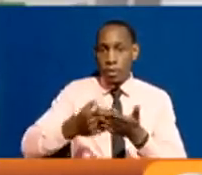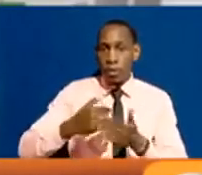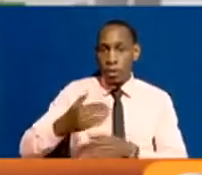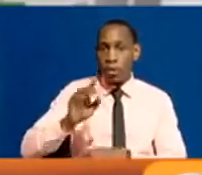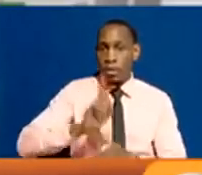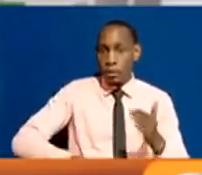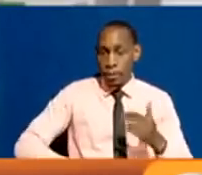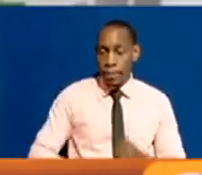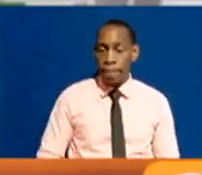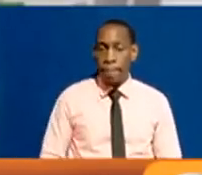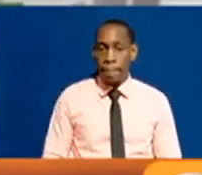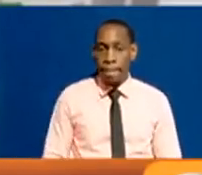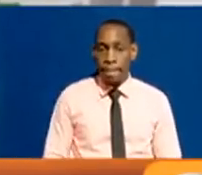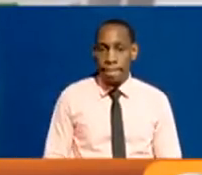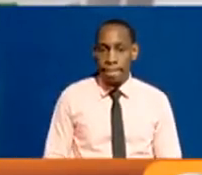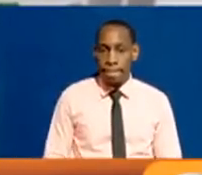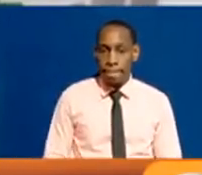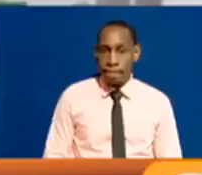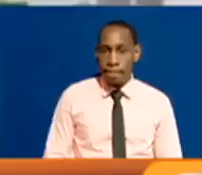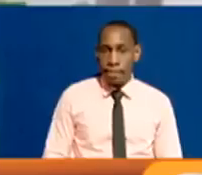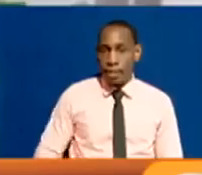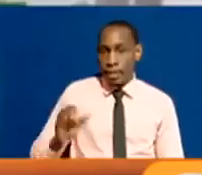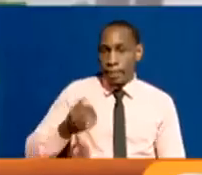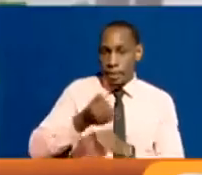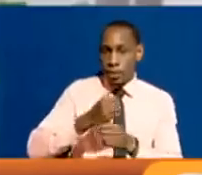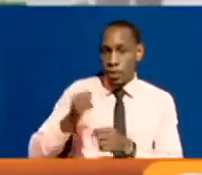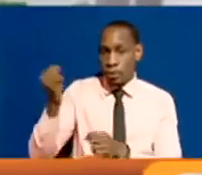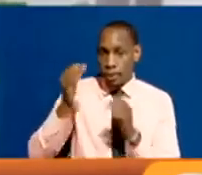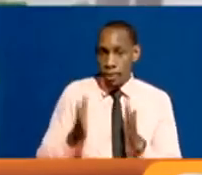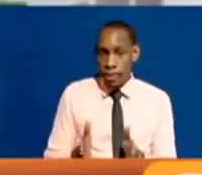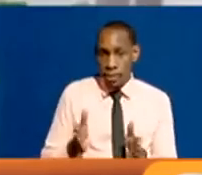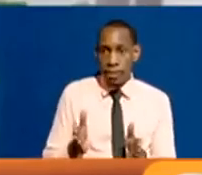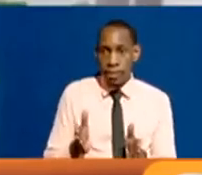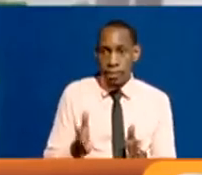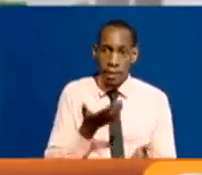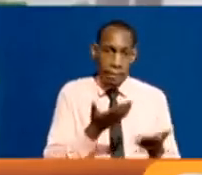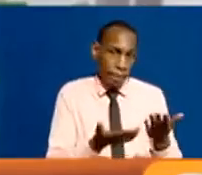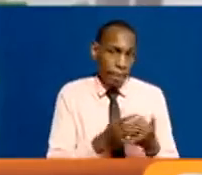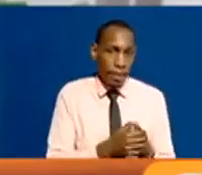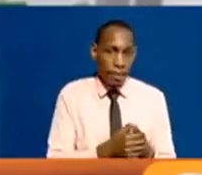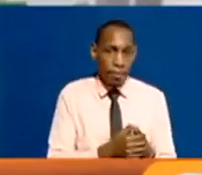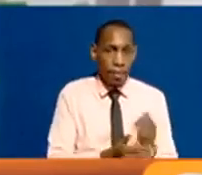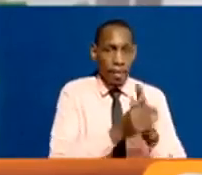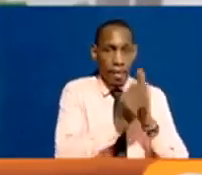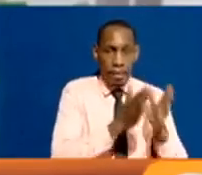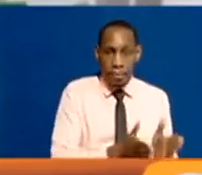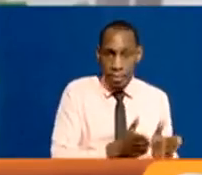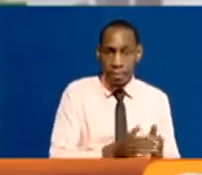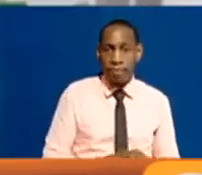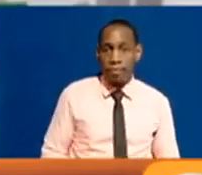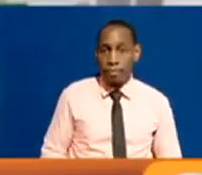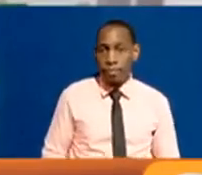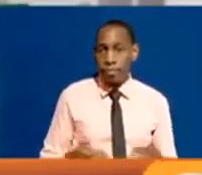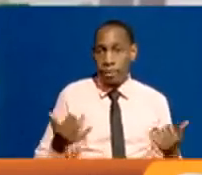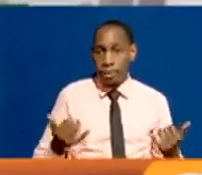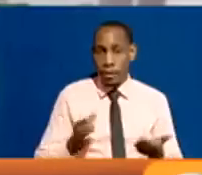been, should the cabinet be made up of politicians or technocrats?